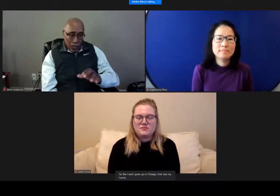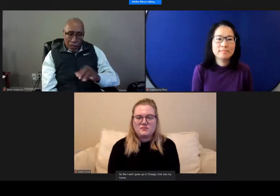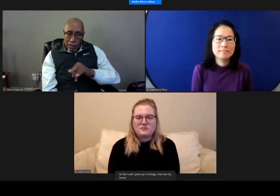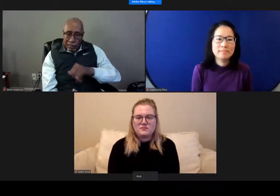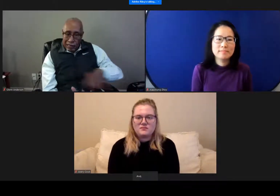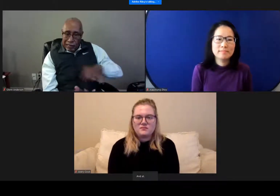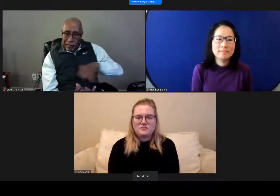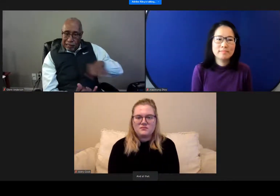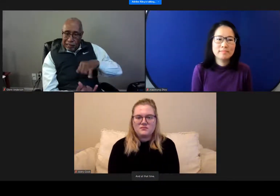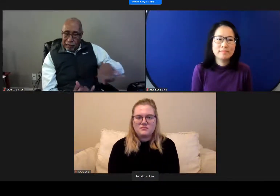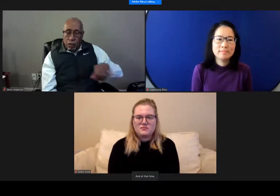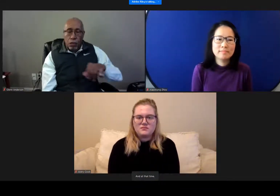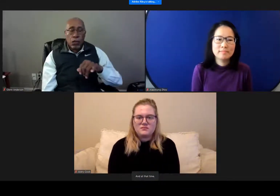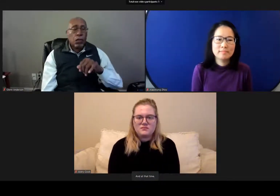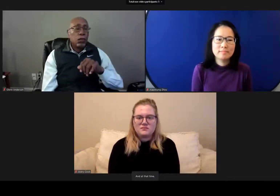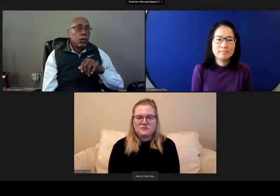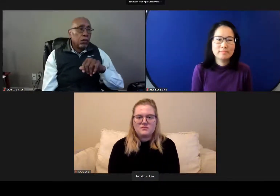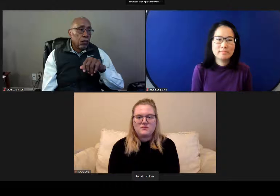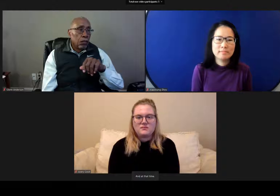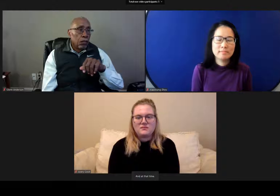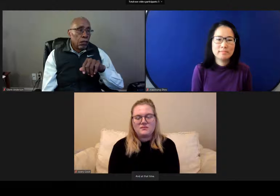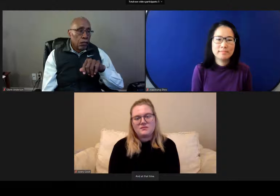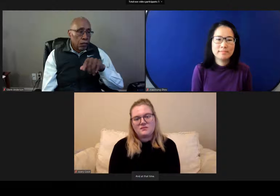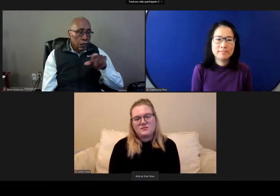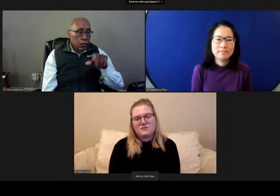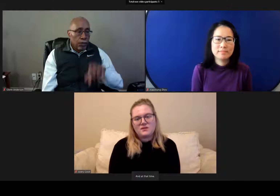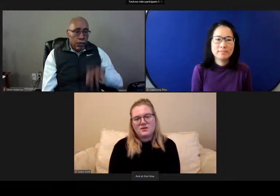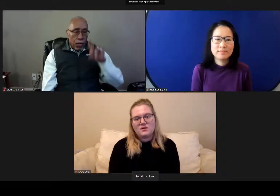And at that time,